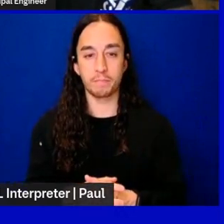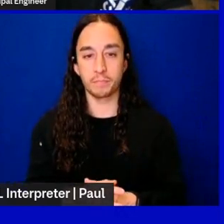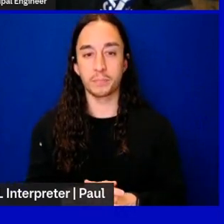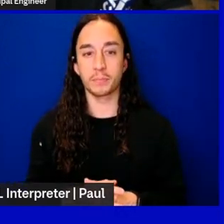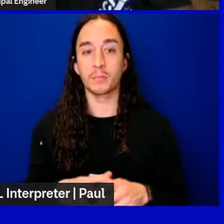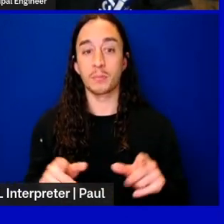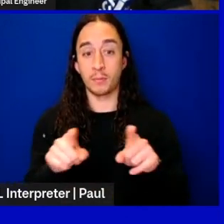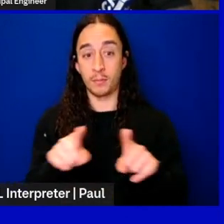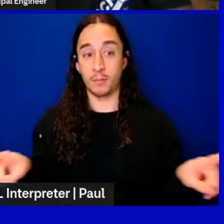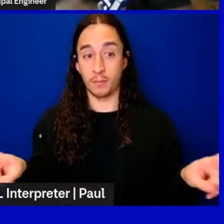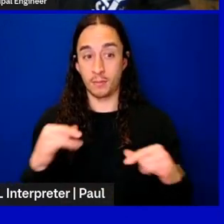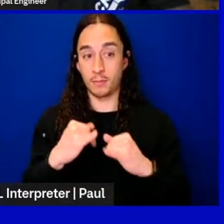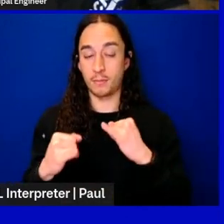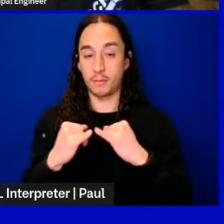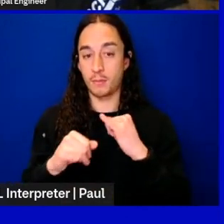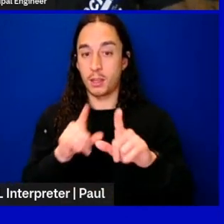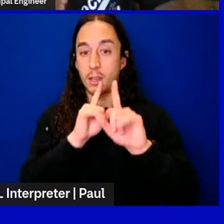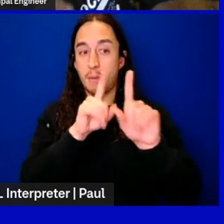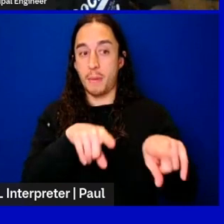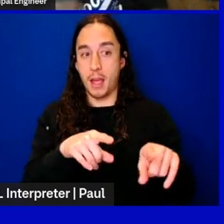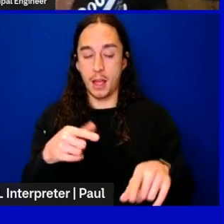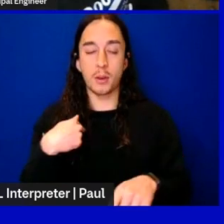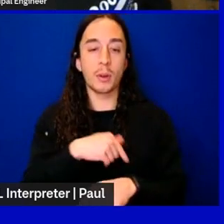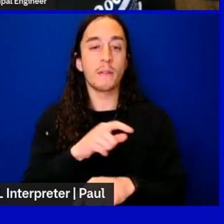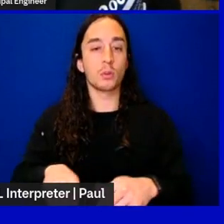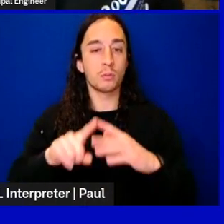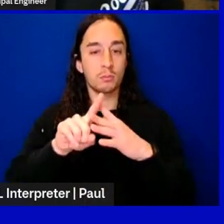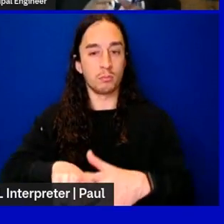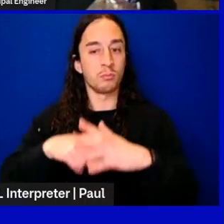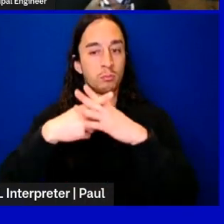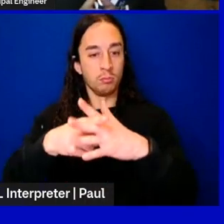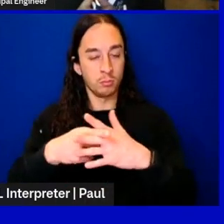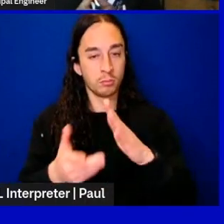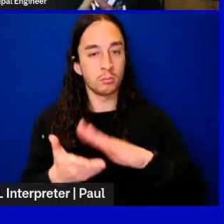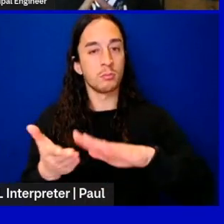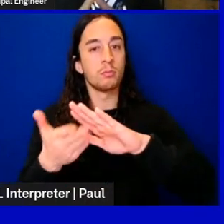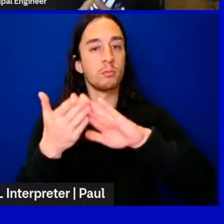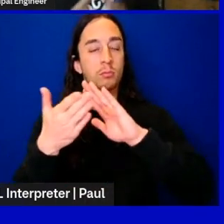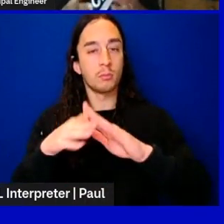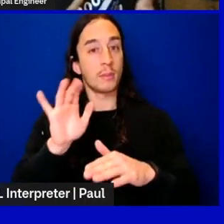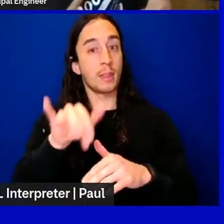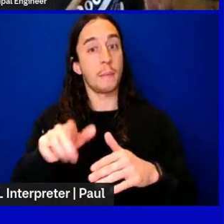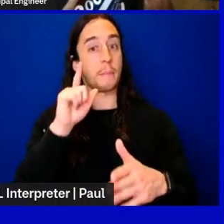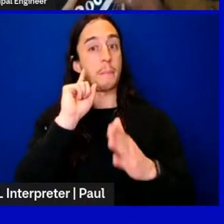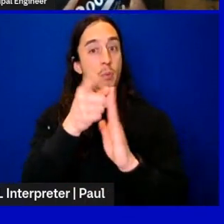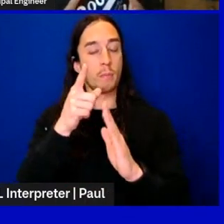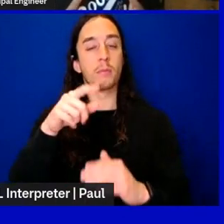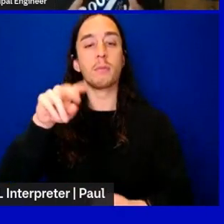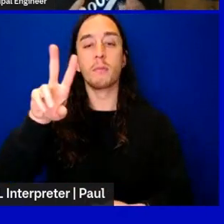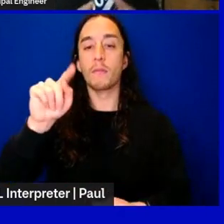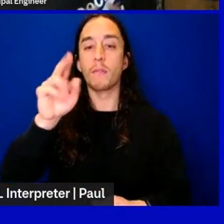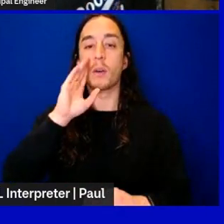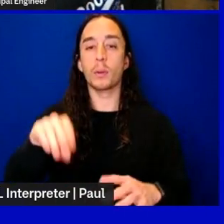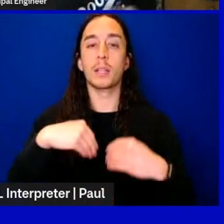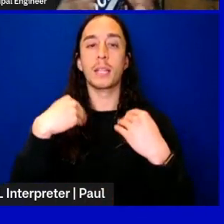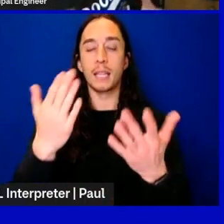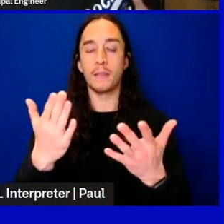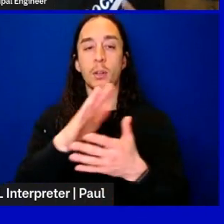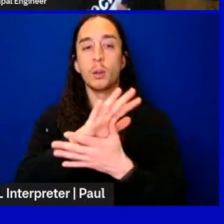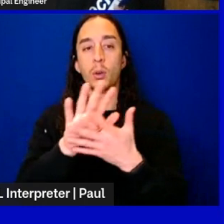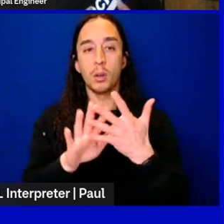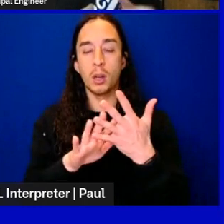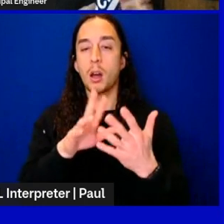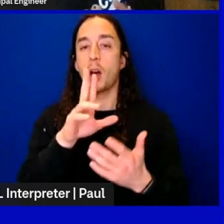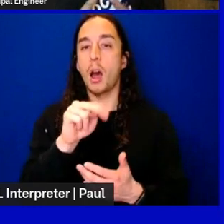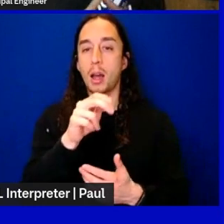command, that is Vault operator init, we need to initialize it. So the moment we initialize it, the Vault is going to give you certain unsealed keys as well as the